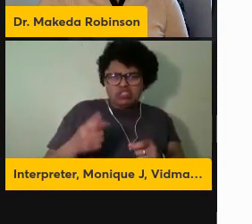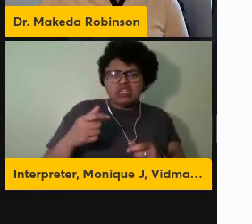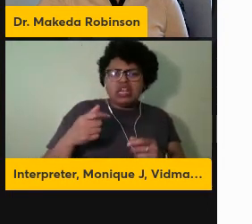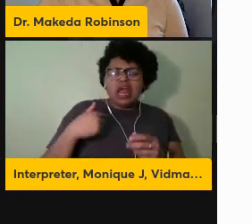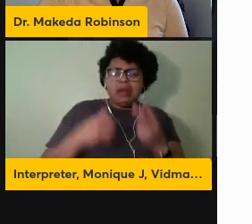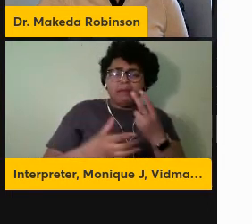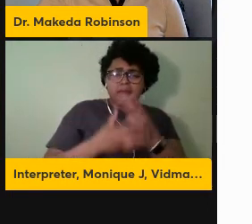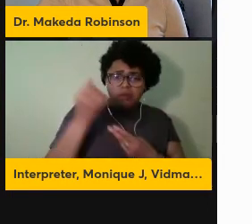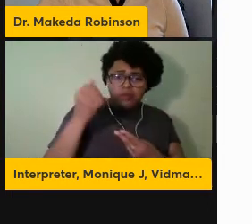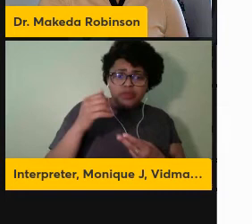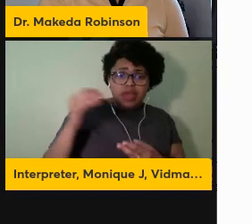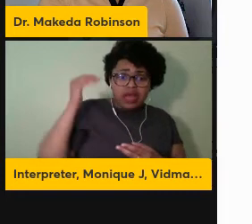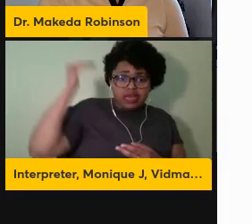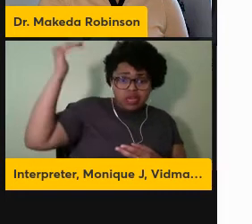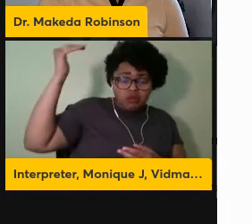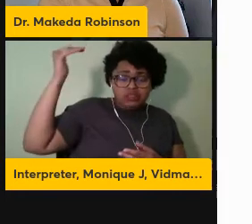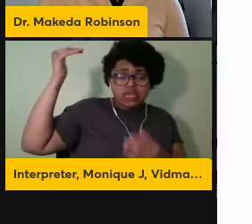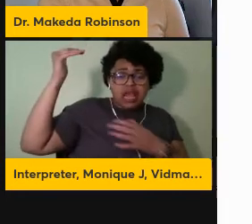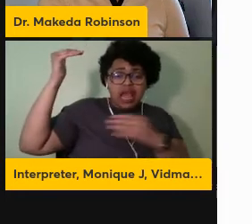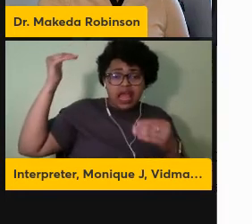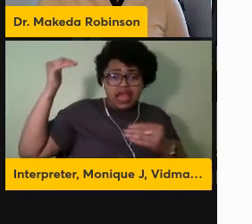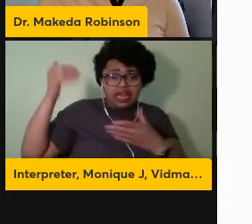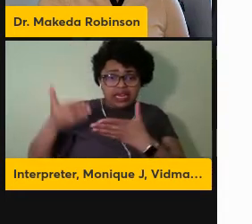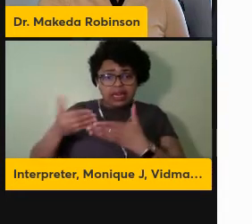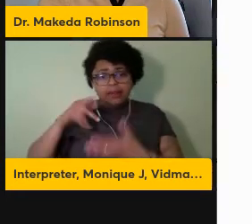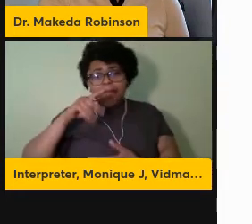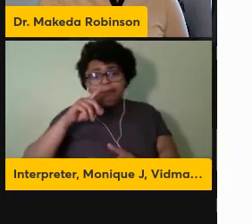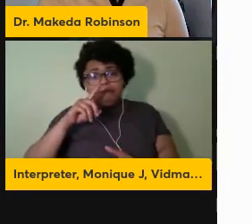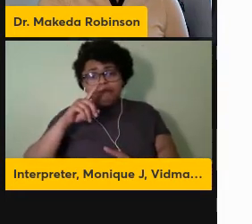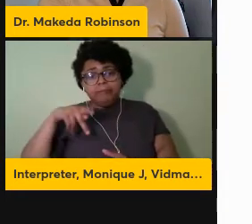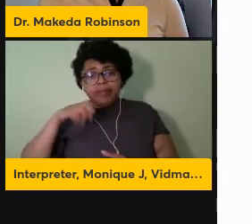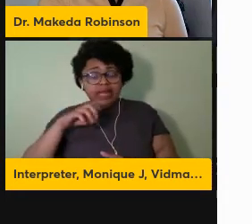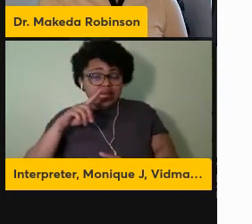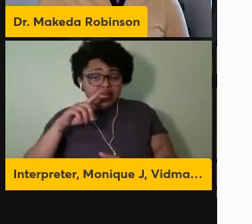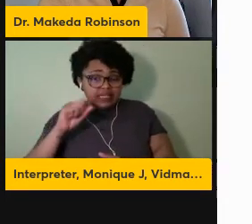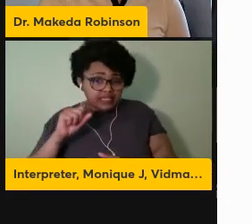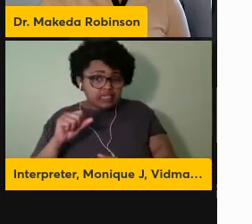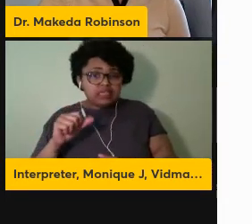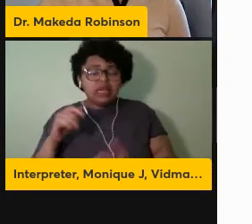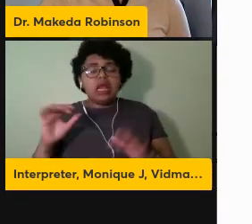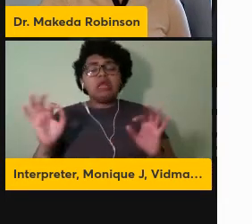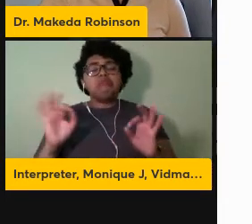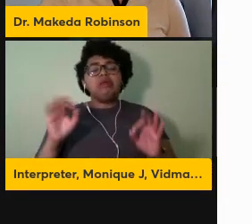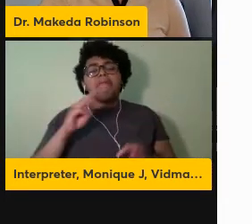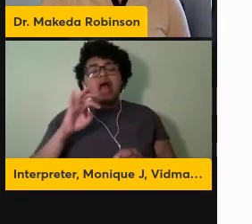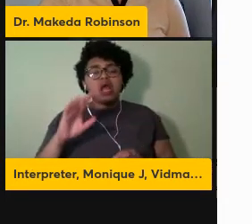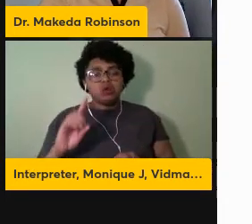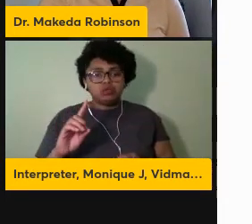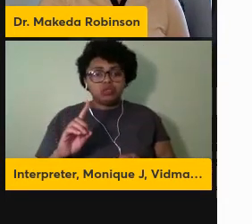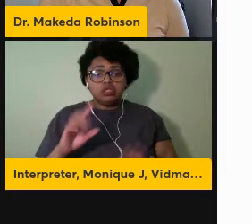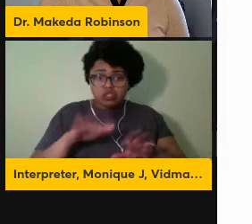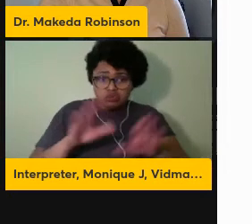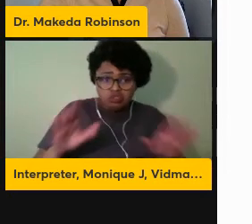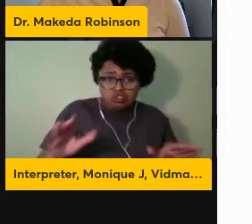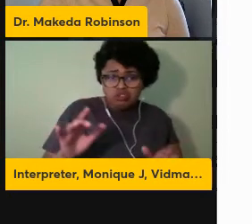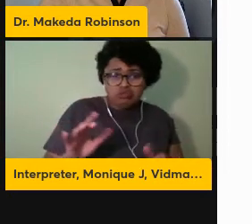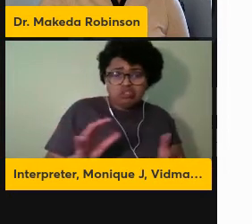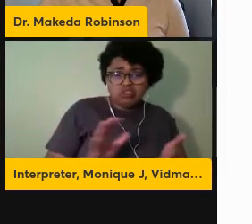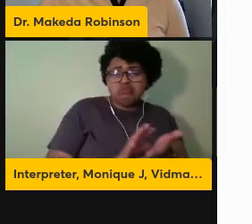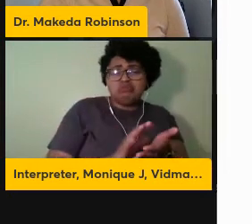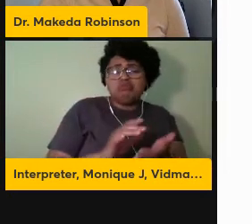with mild and severe disease. So the multi-system inflammatory syndrome in children, which is rare, which allowed them to look